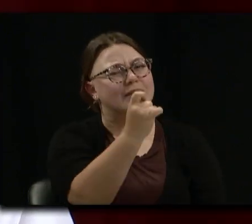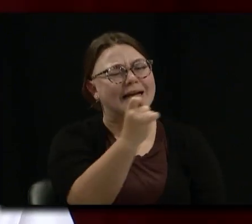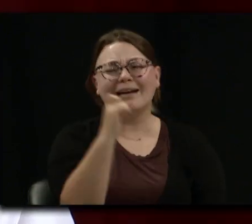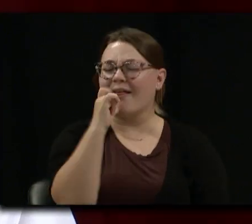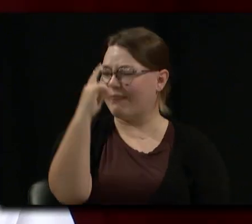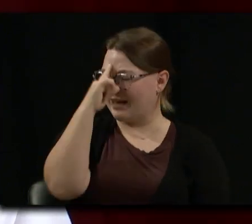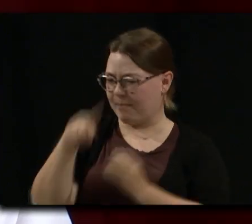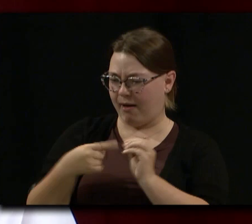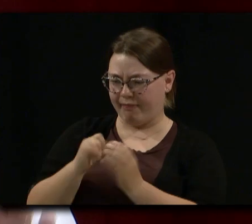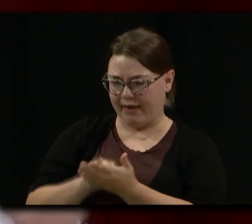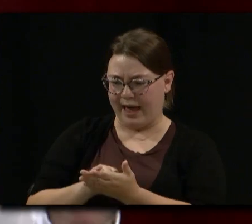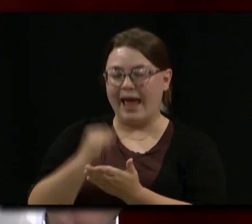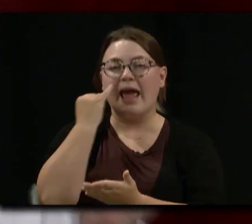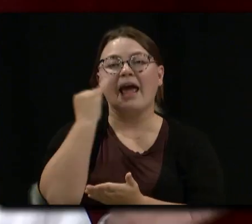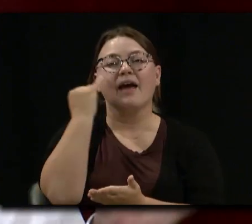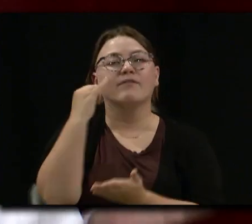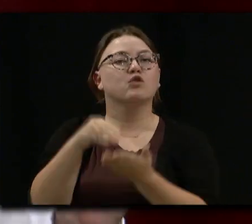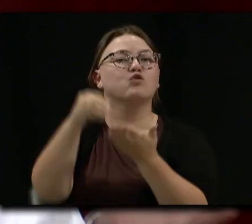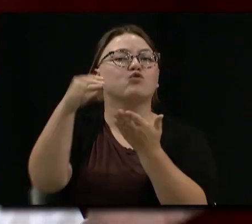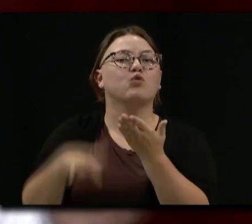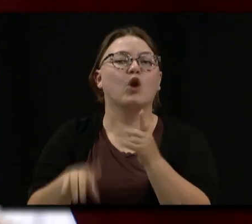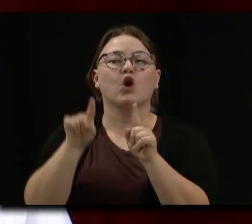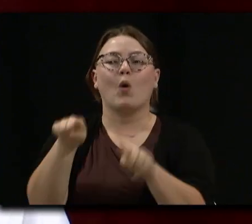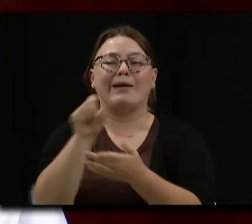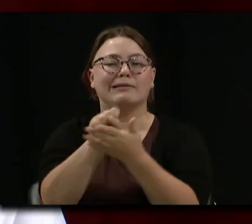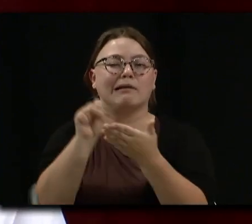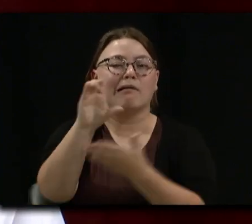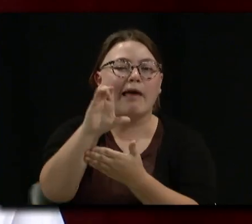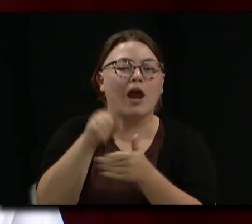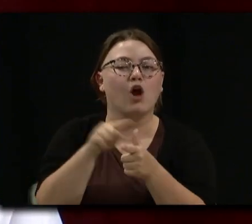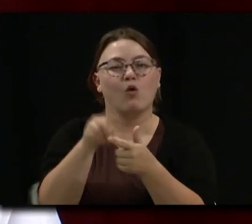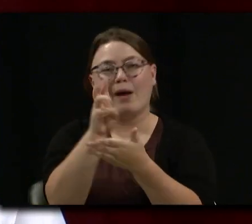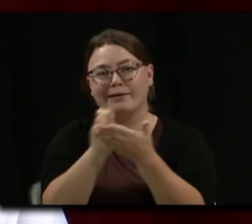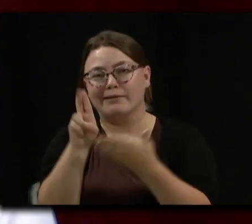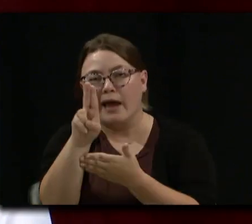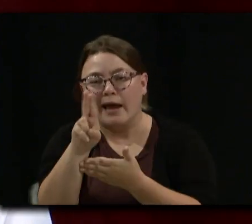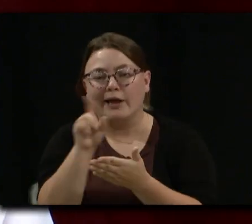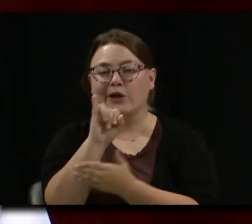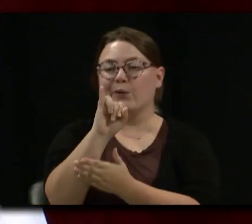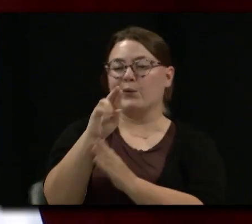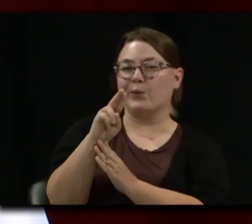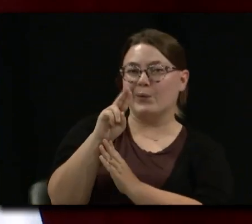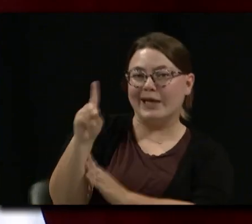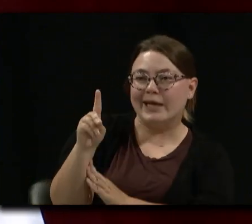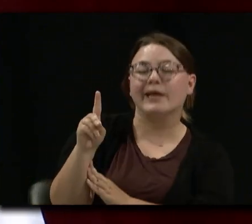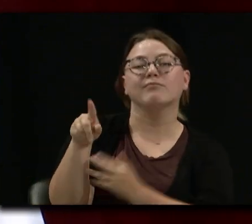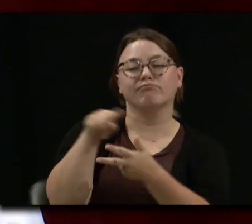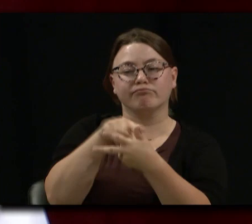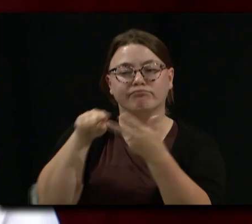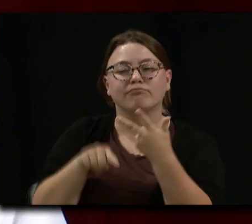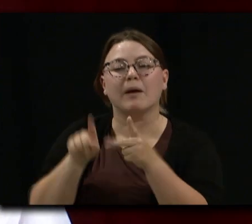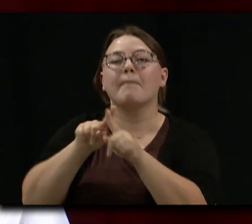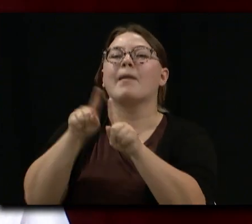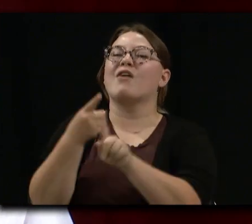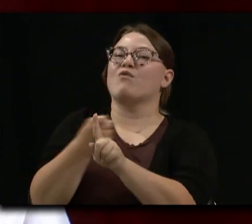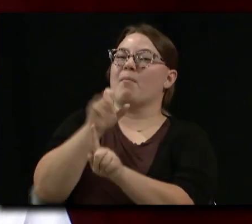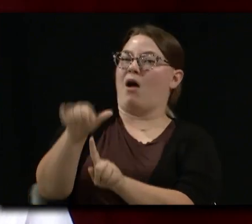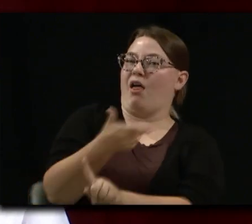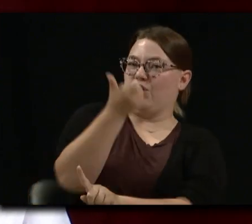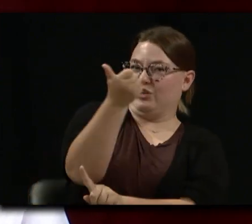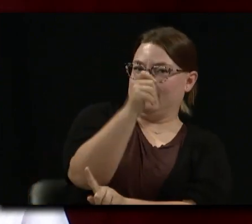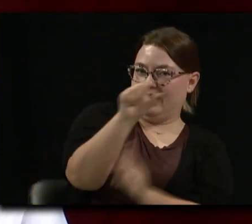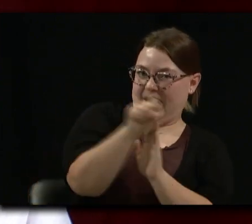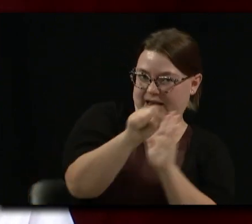that. So if a student is at Sinclair, Wright State, UD, but maybe they've transferred in from another state, so they're coming here for